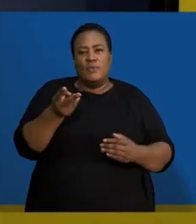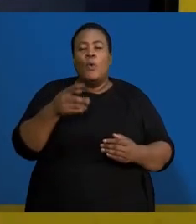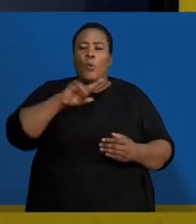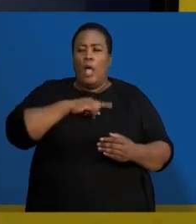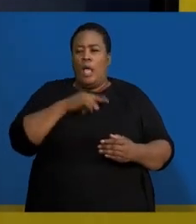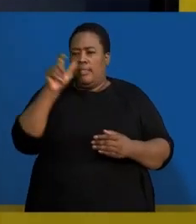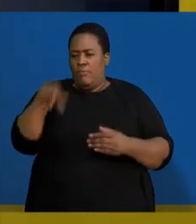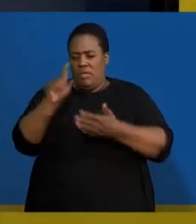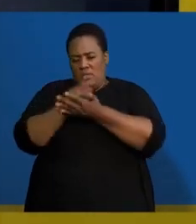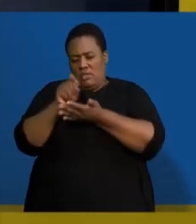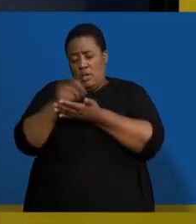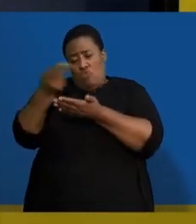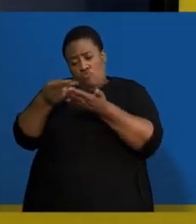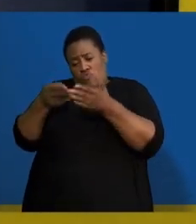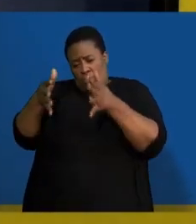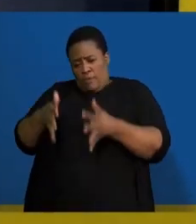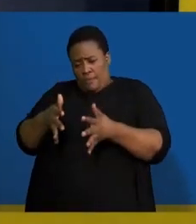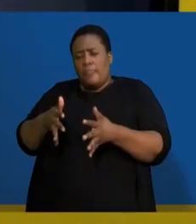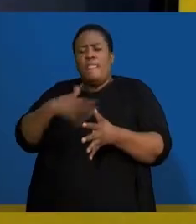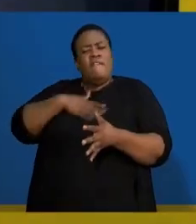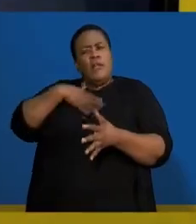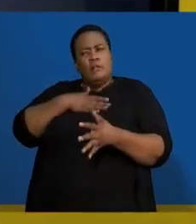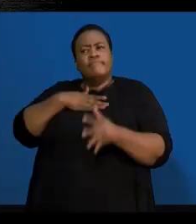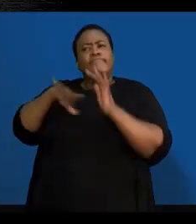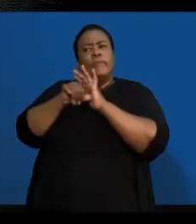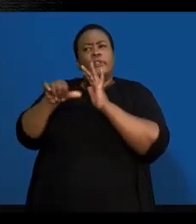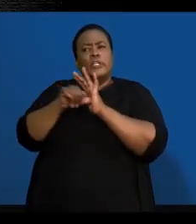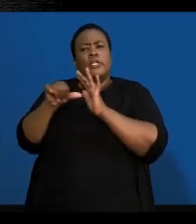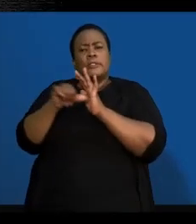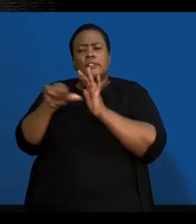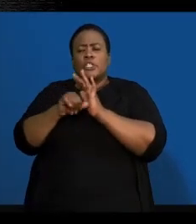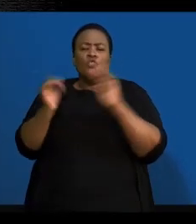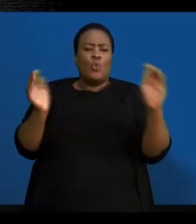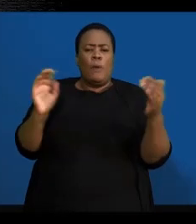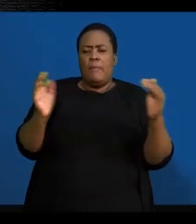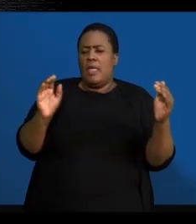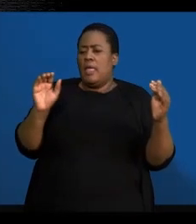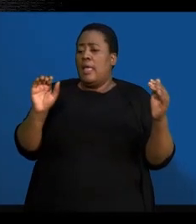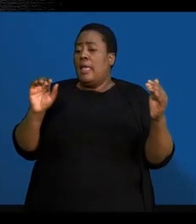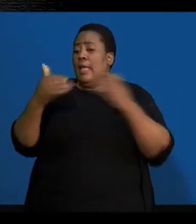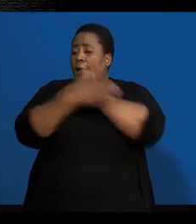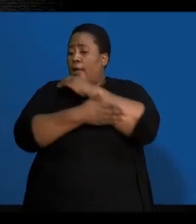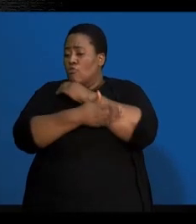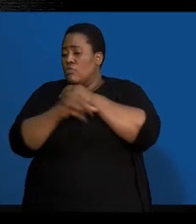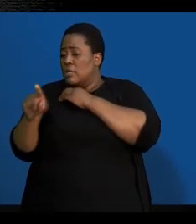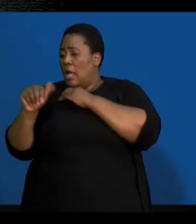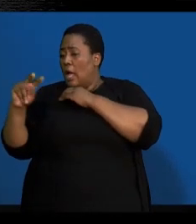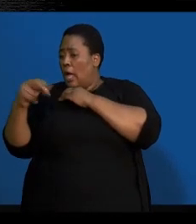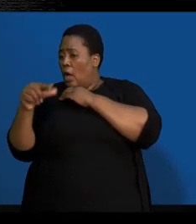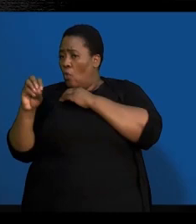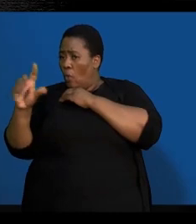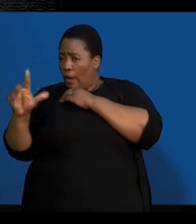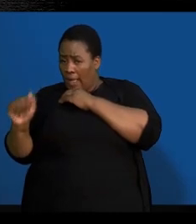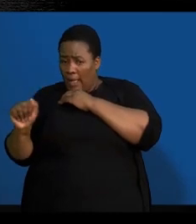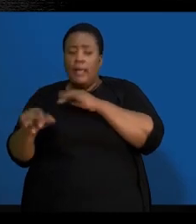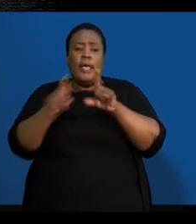cartoonist felt it important to compare what was going on in Angola to what happened in Vietnam?